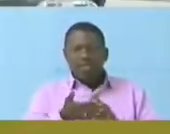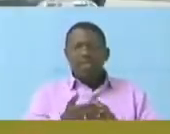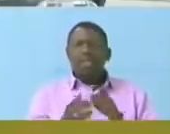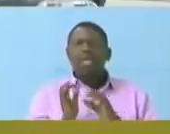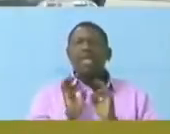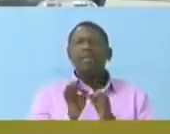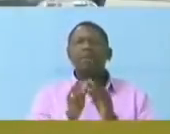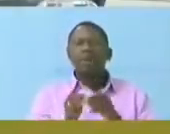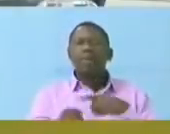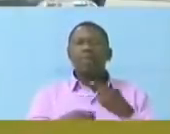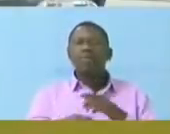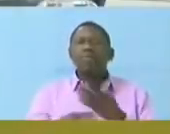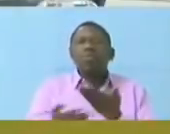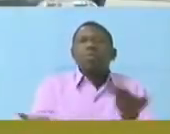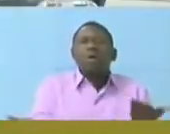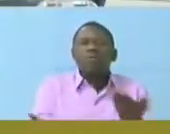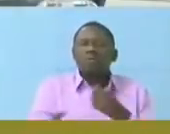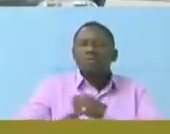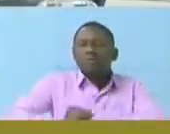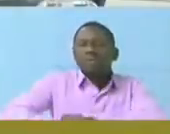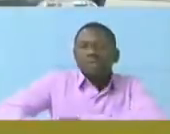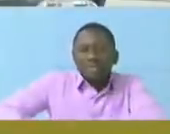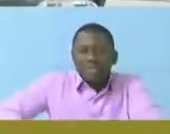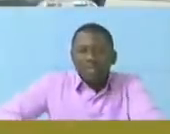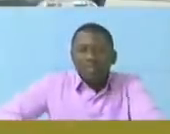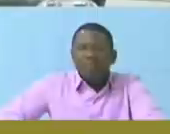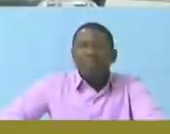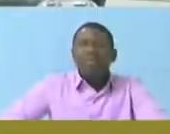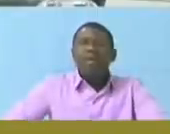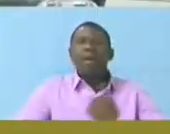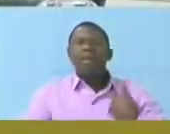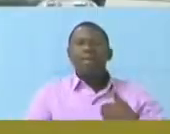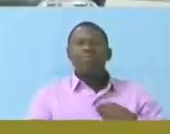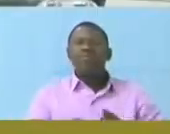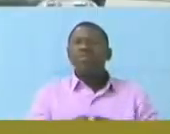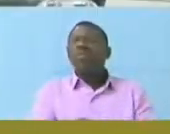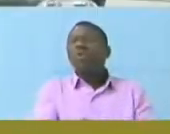detaining people for a longer duration than necessary.